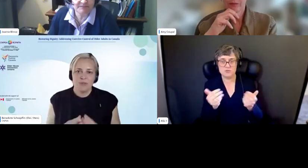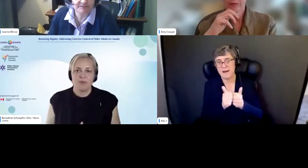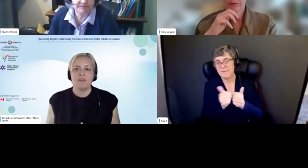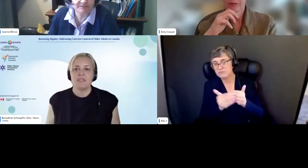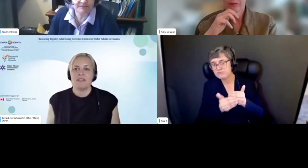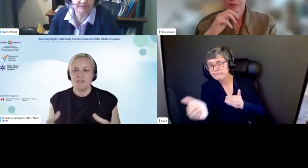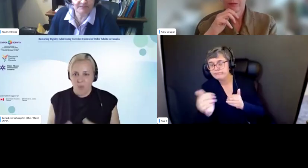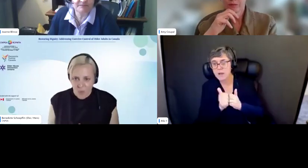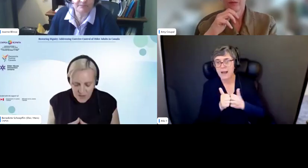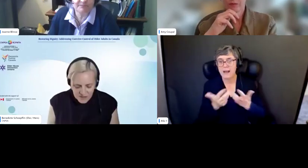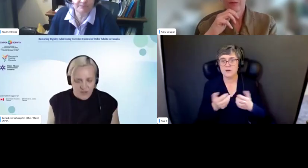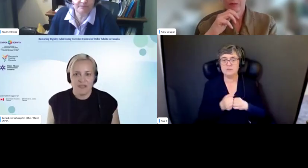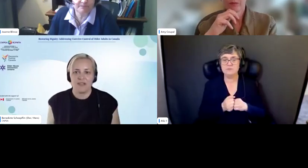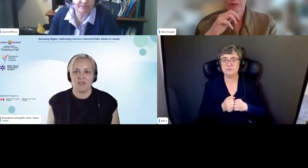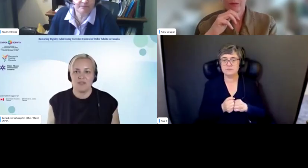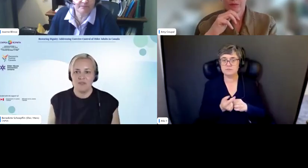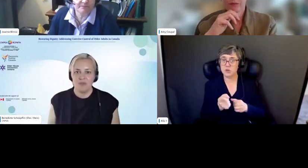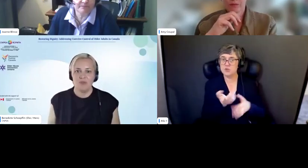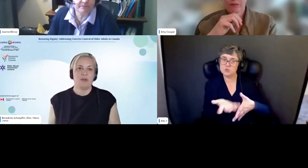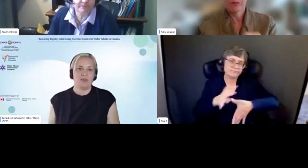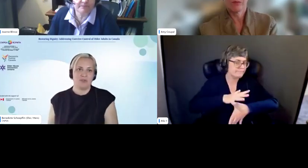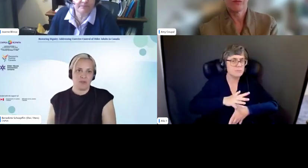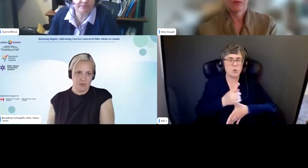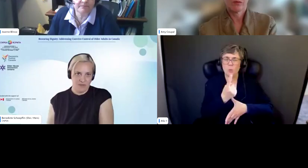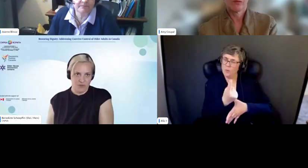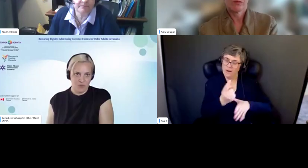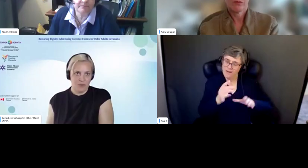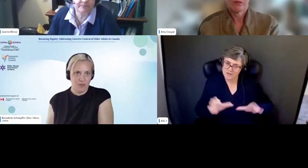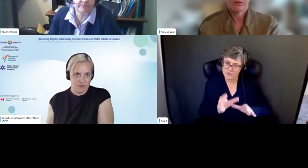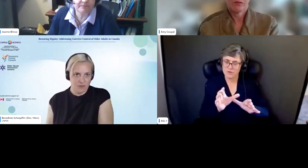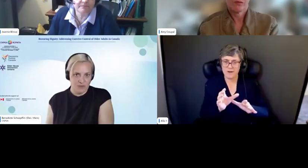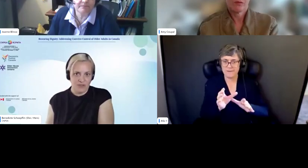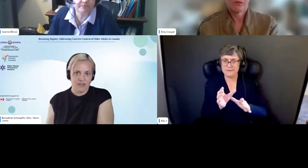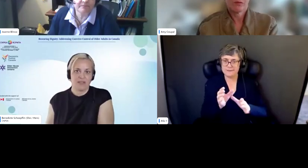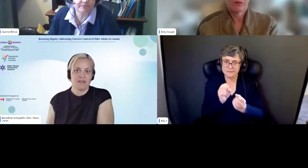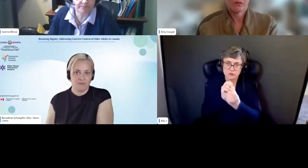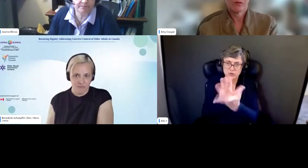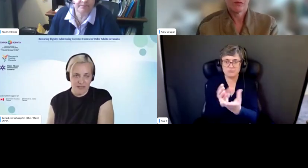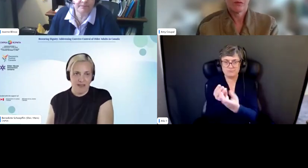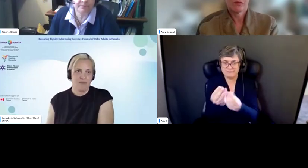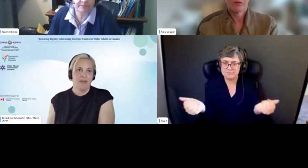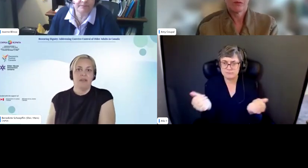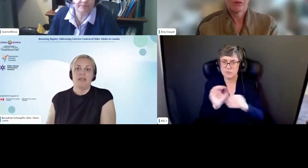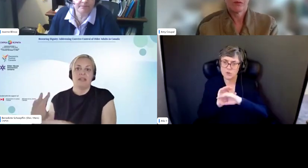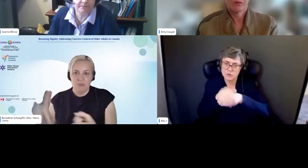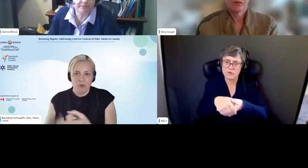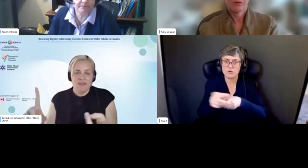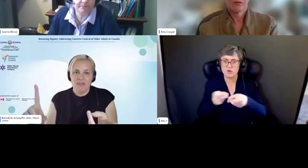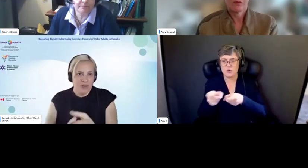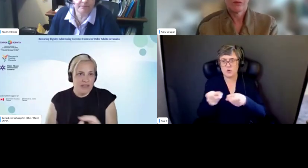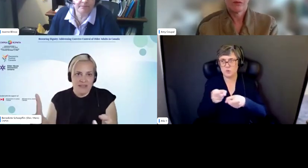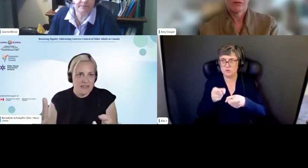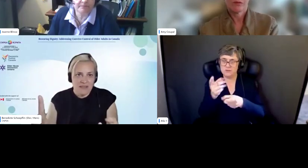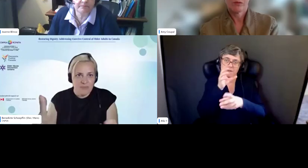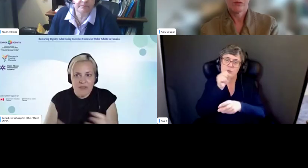you could prioritize one concrete action to better address coercive control of older adults in Canada right now, and it can be